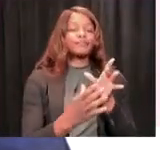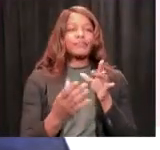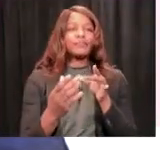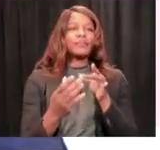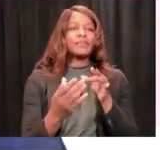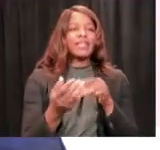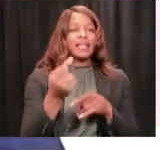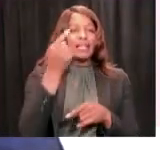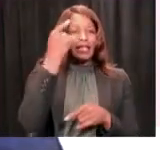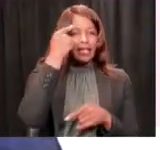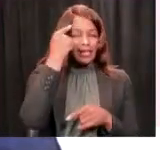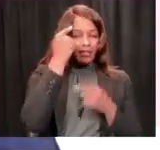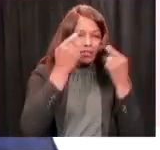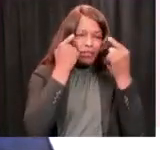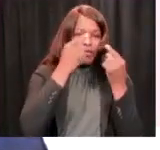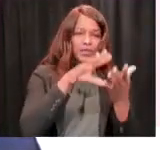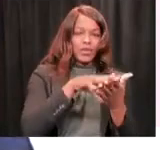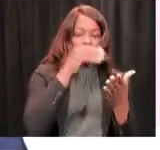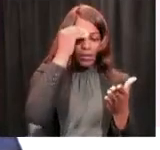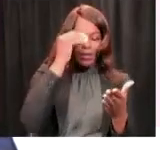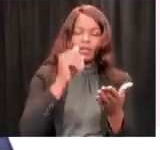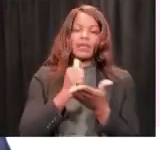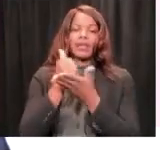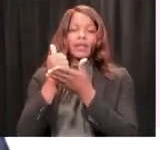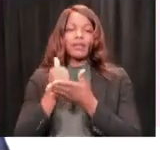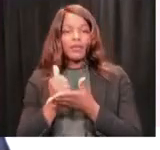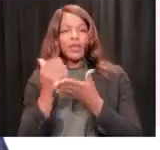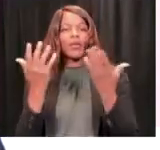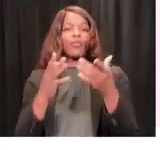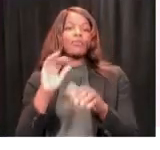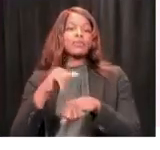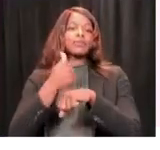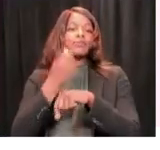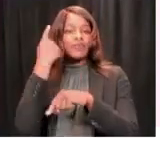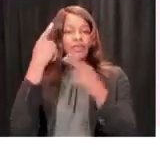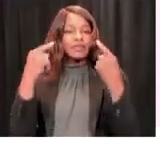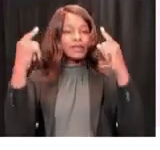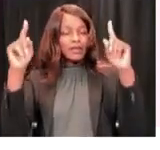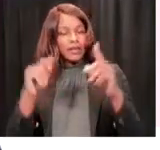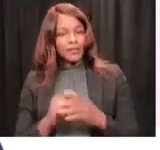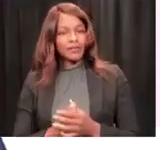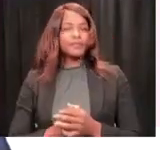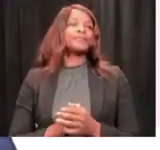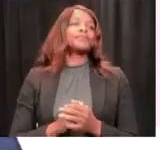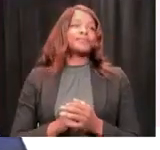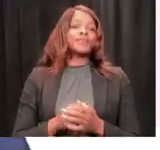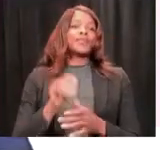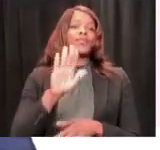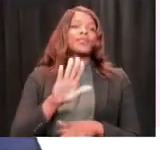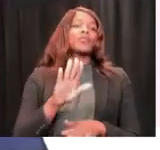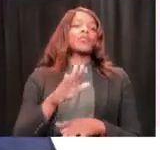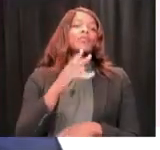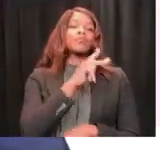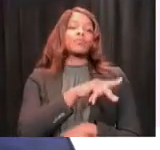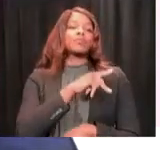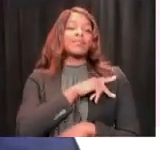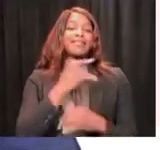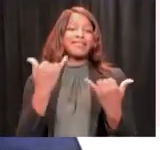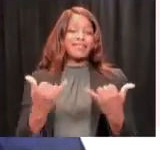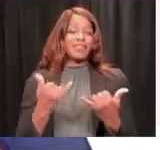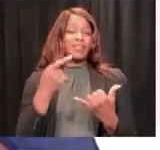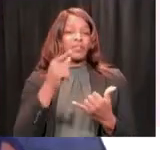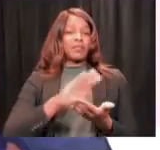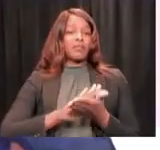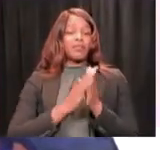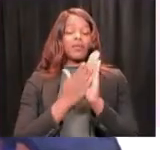repack what you learned that helped you and repack what set you up for success and to repack it into your own personality so that now you can be